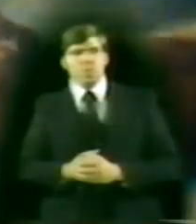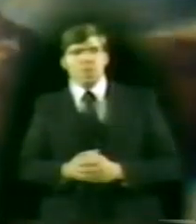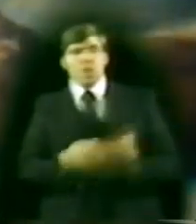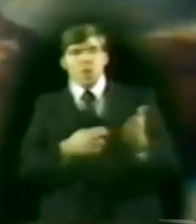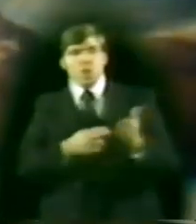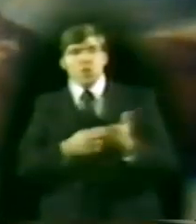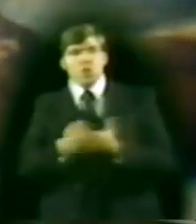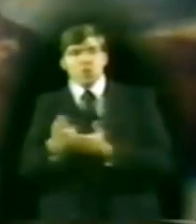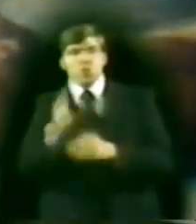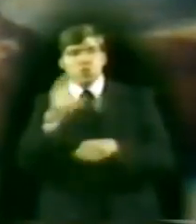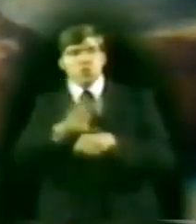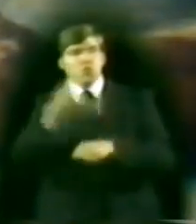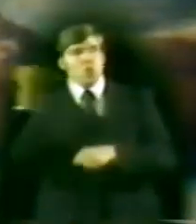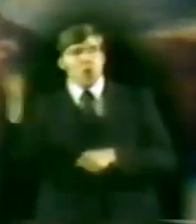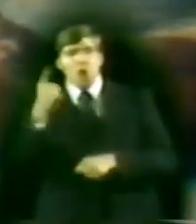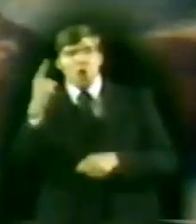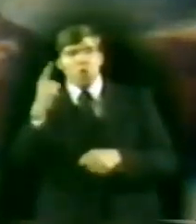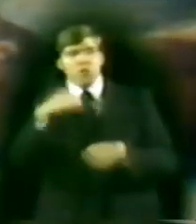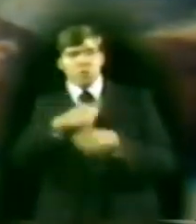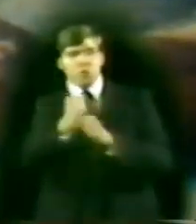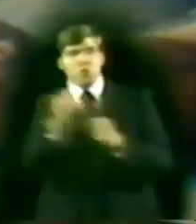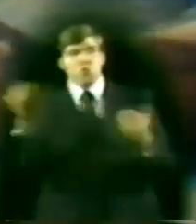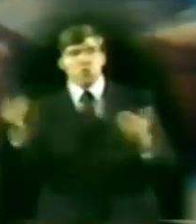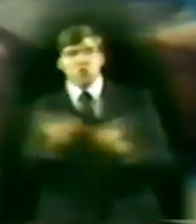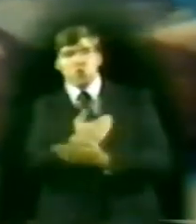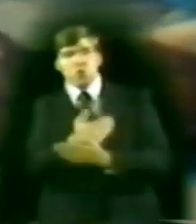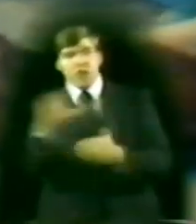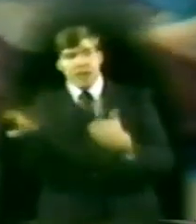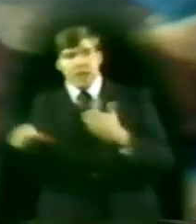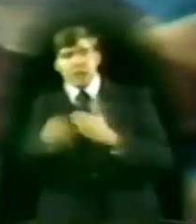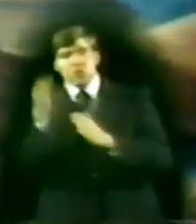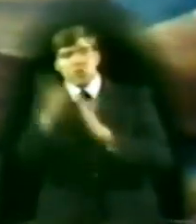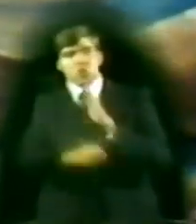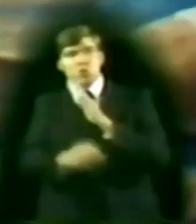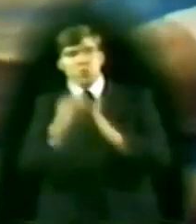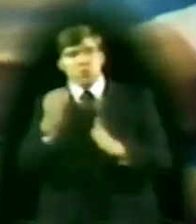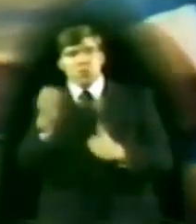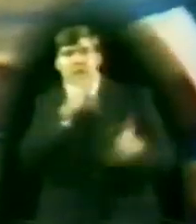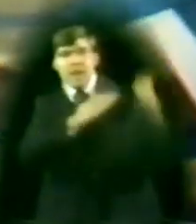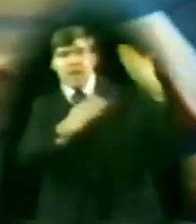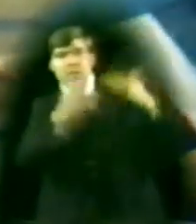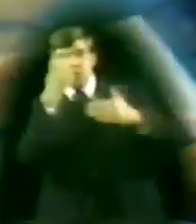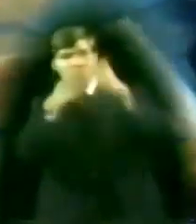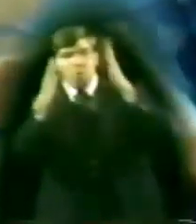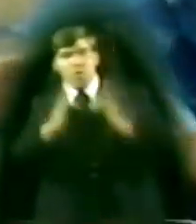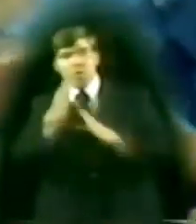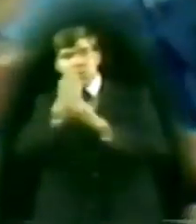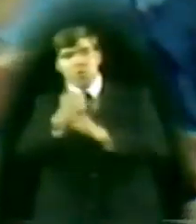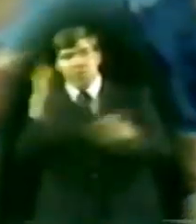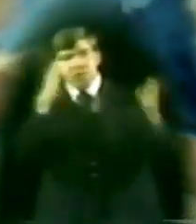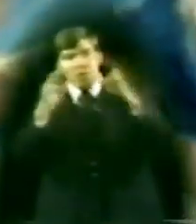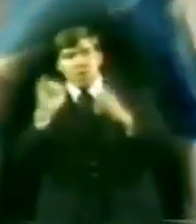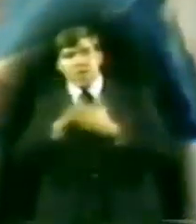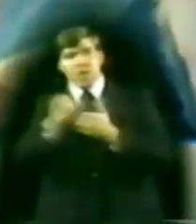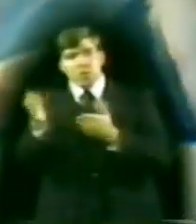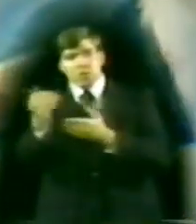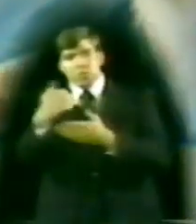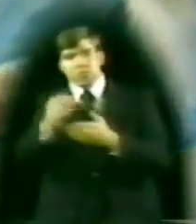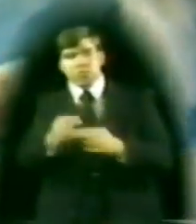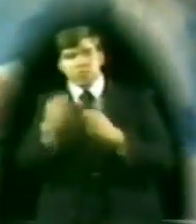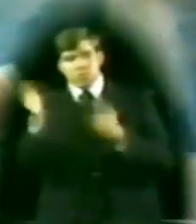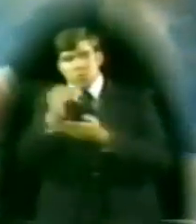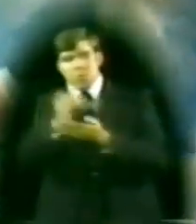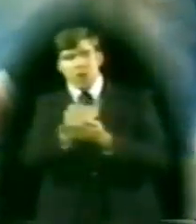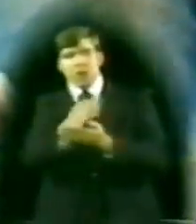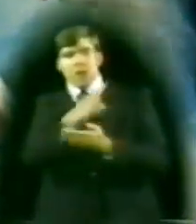The true church has always produced new and additional scripture. Ancient prophets received revelations which were compiled and called the